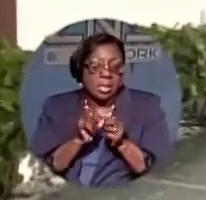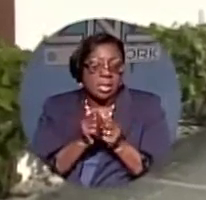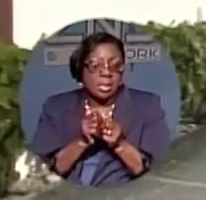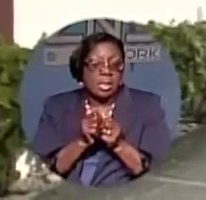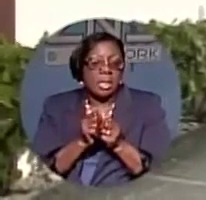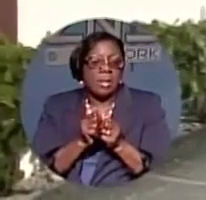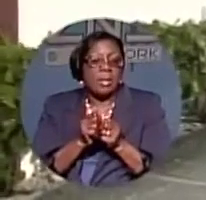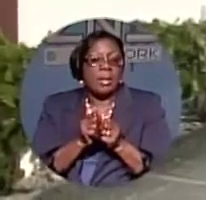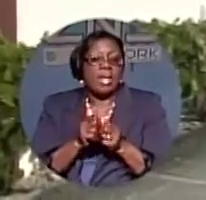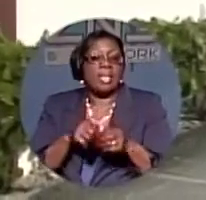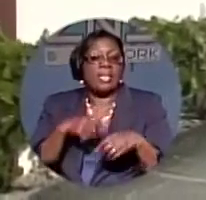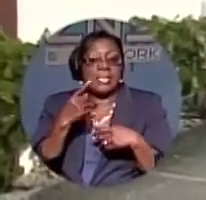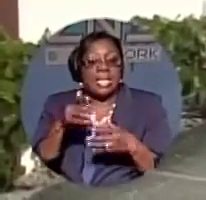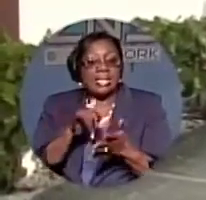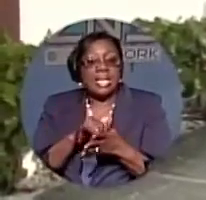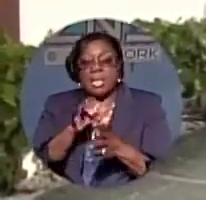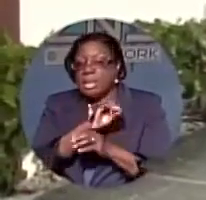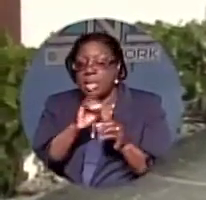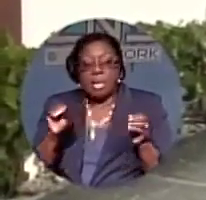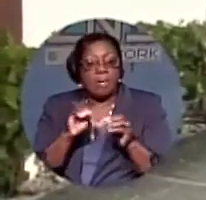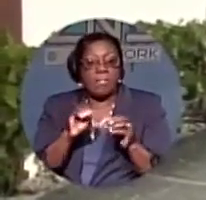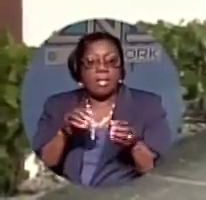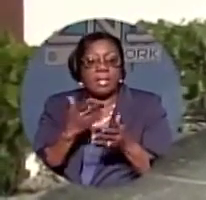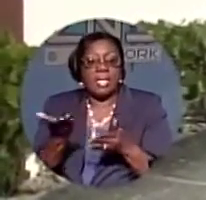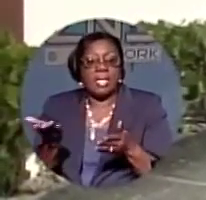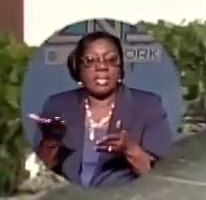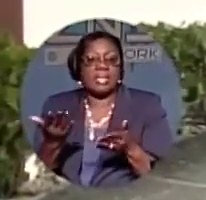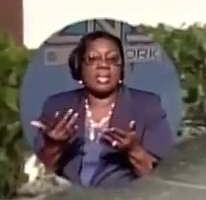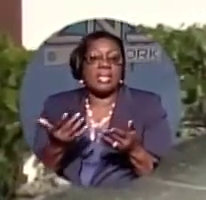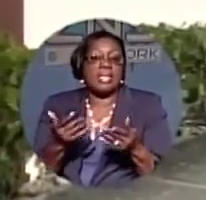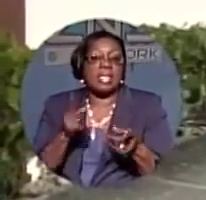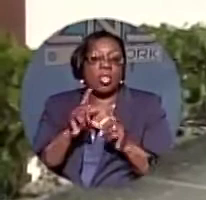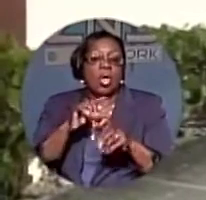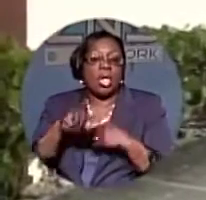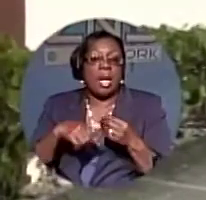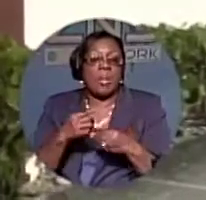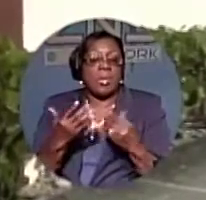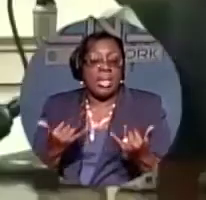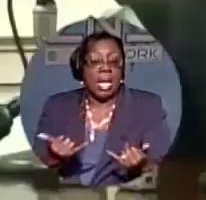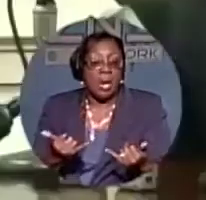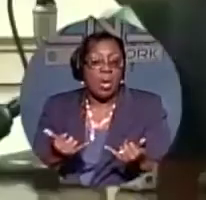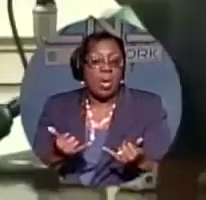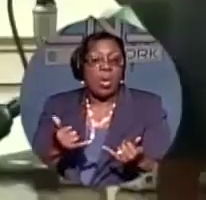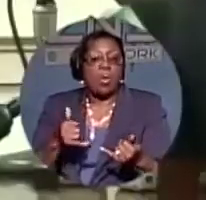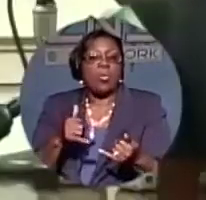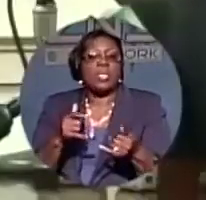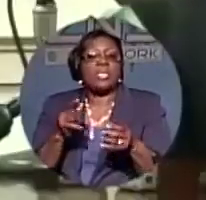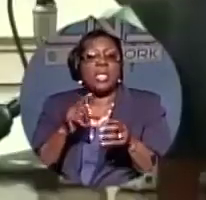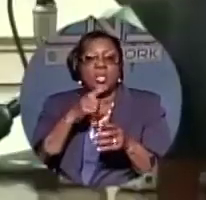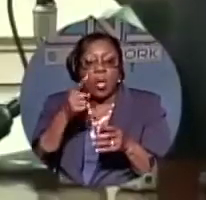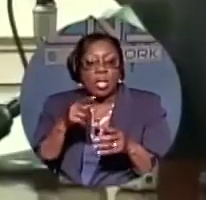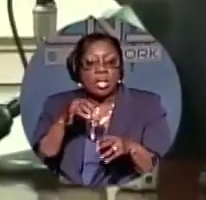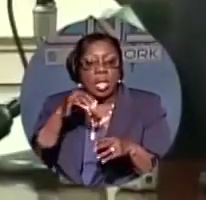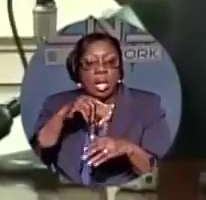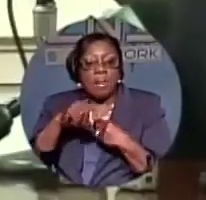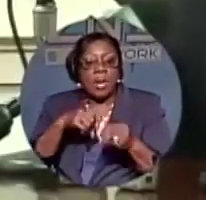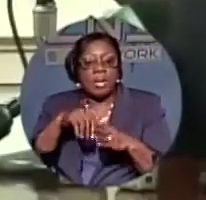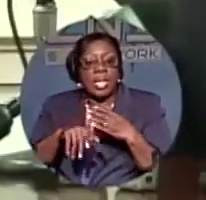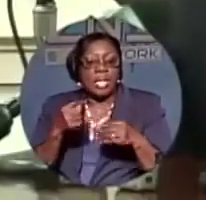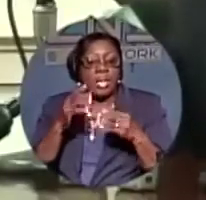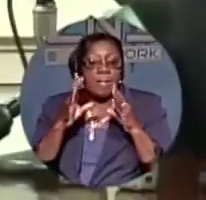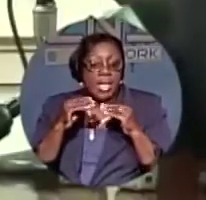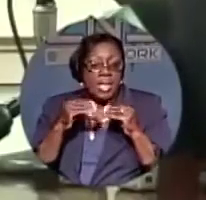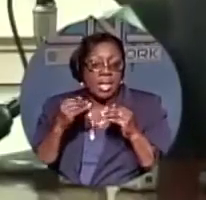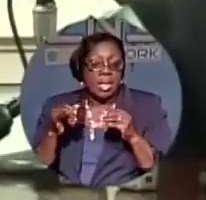and pointed out that none of the recent issues discussed in the media by the union were ever voiced or written as concerns. We met at the Prime